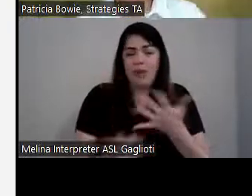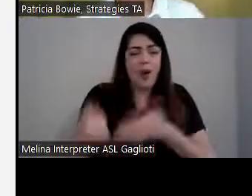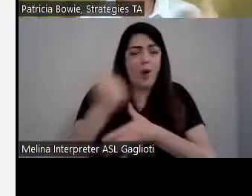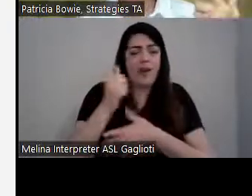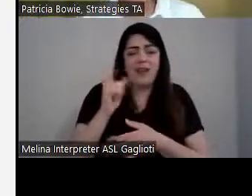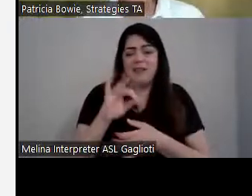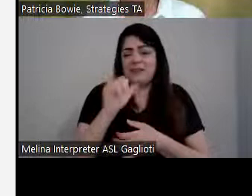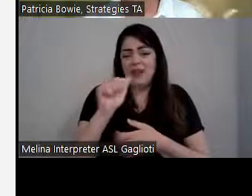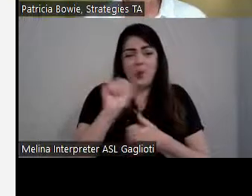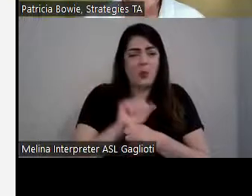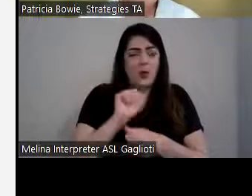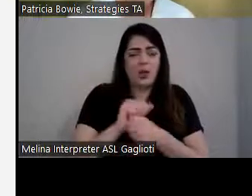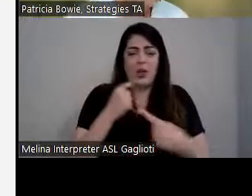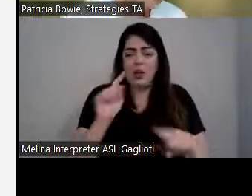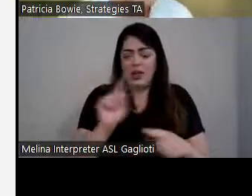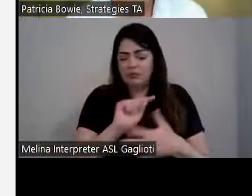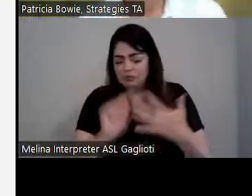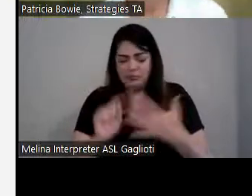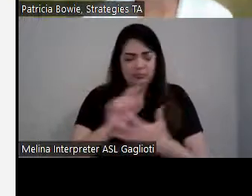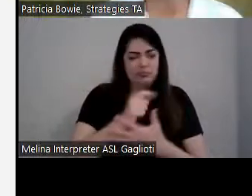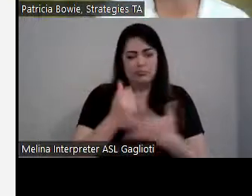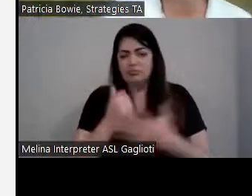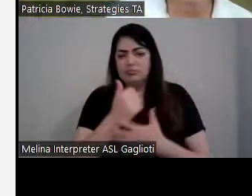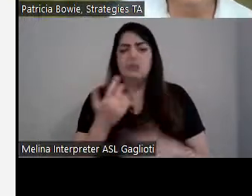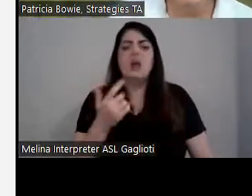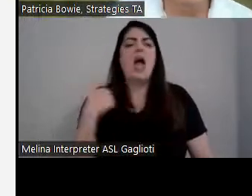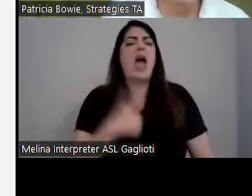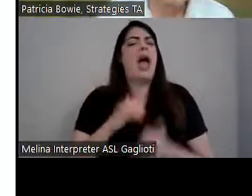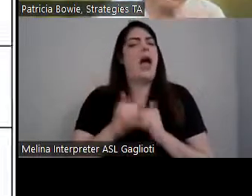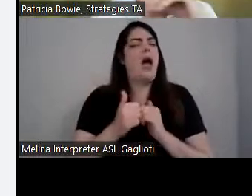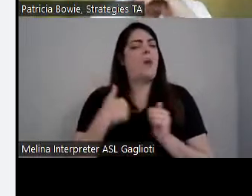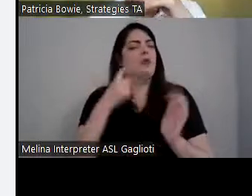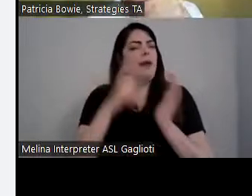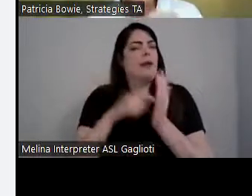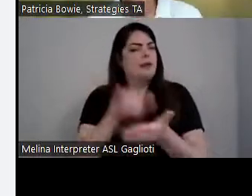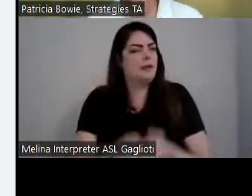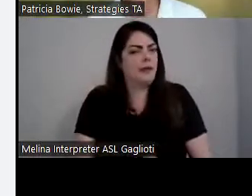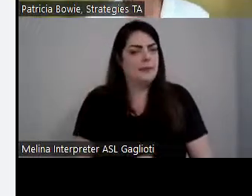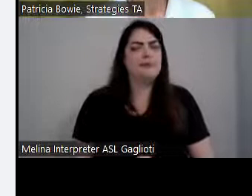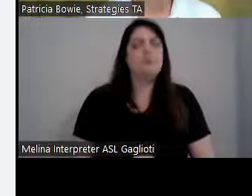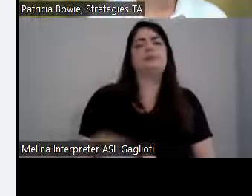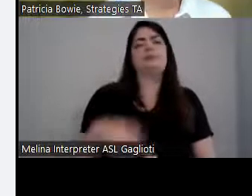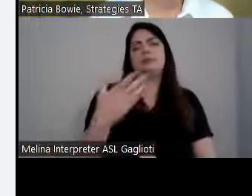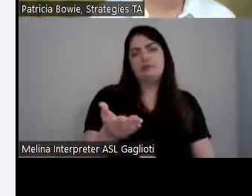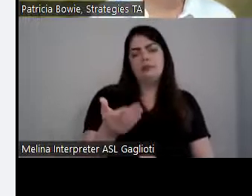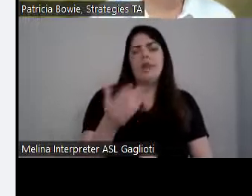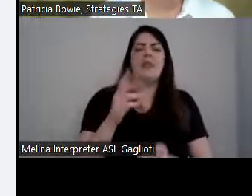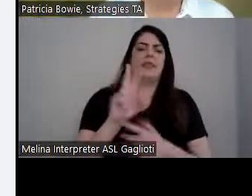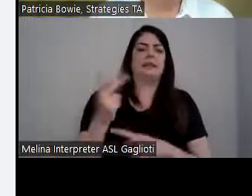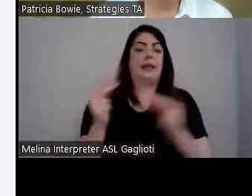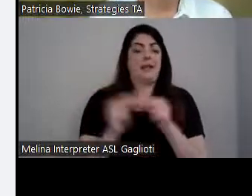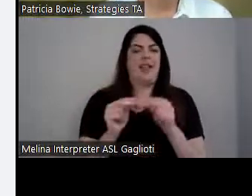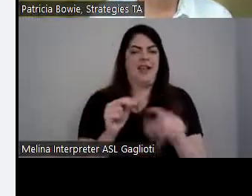we actually recognize that? So for the second slide, I'll call it a slide on the Jamboard, right? So